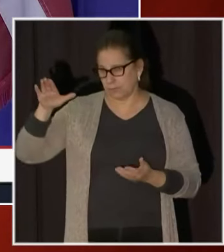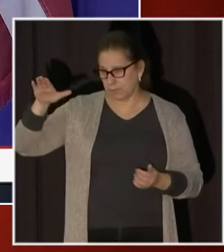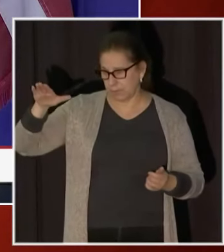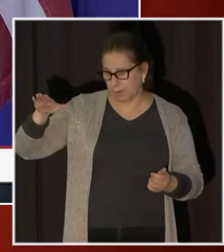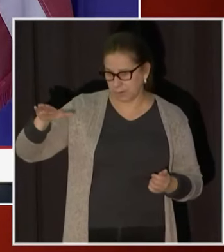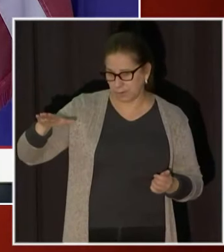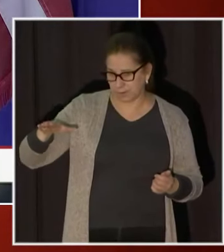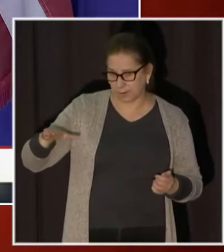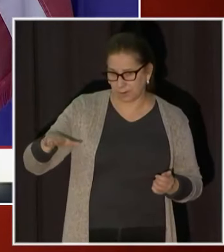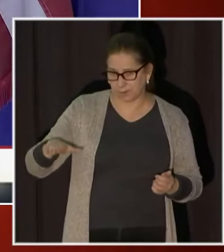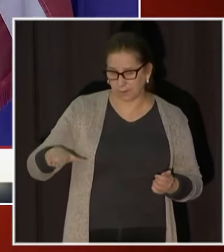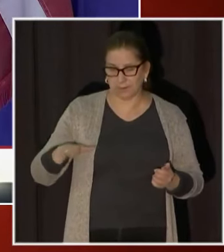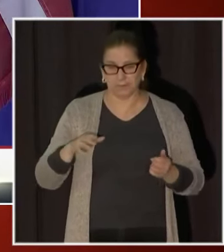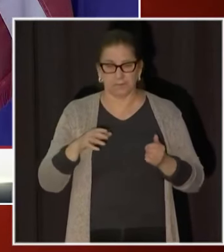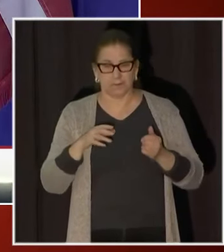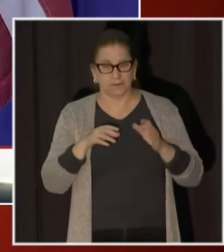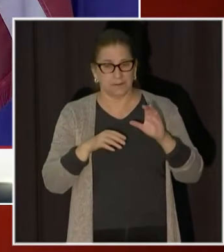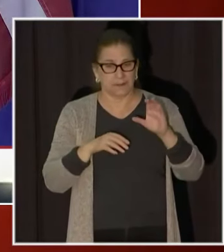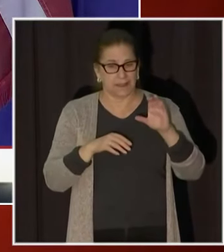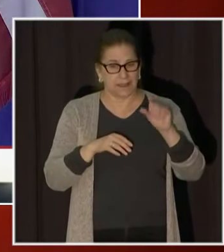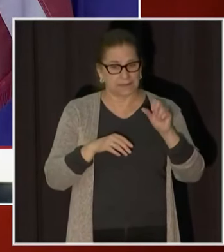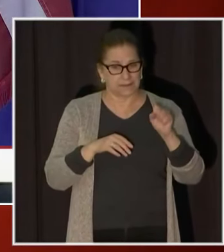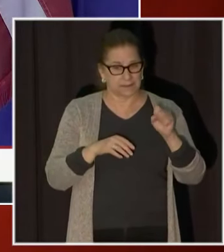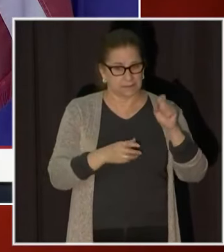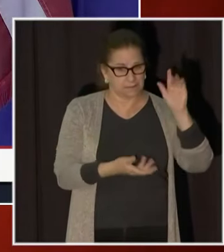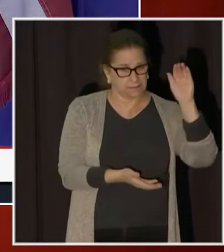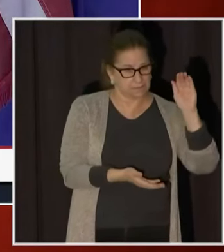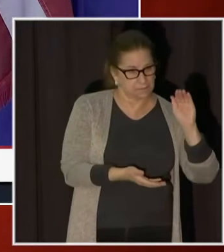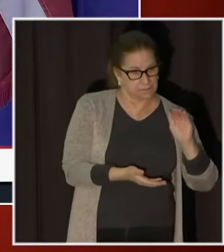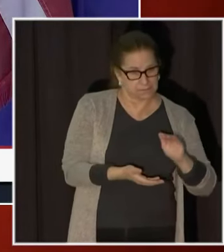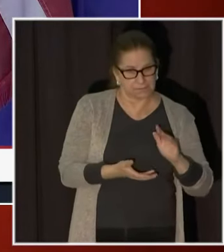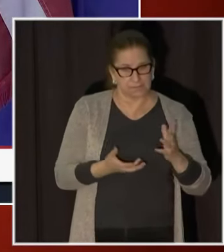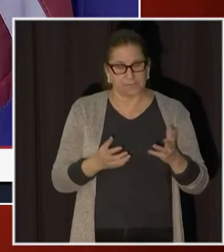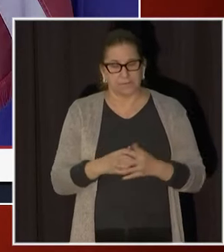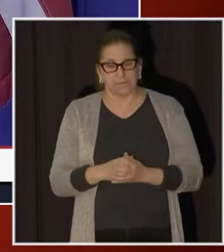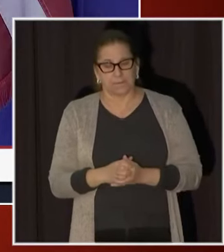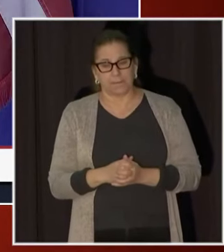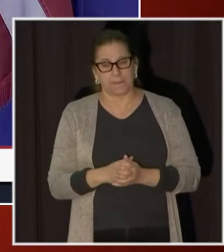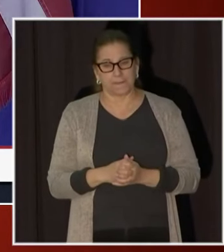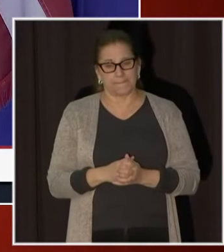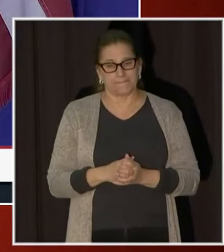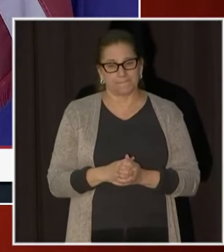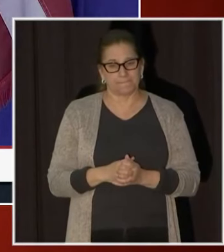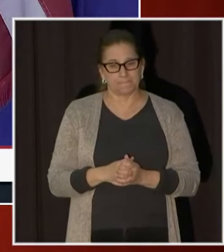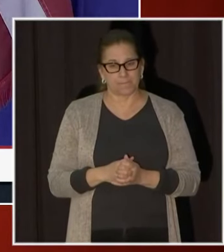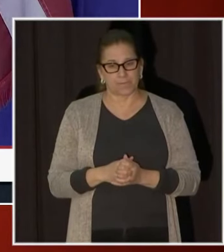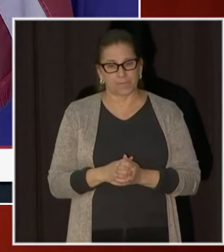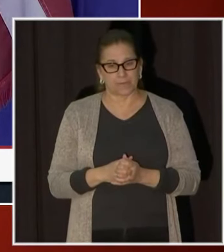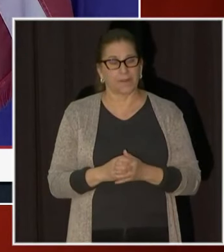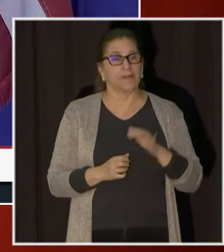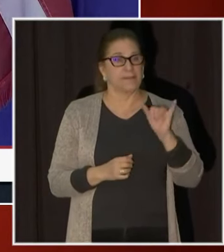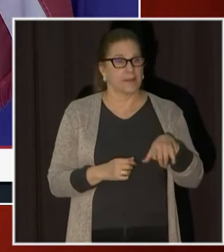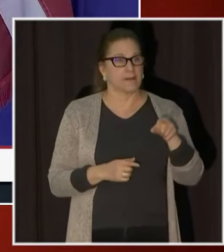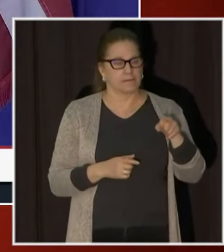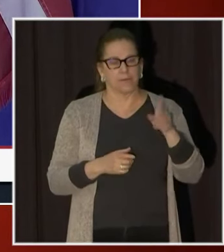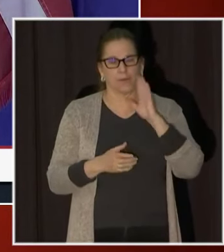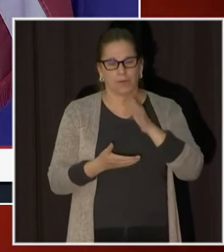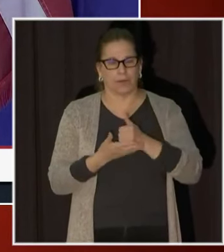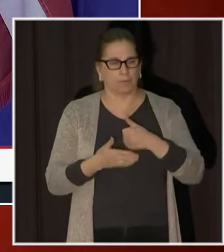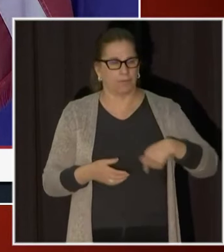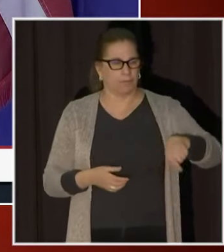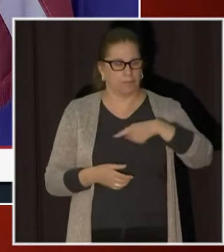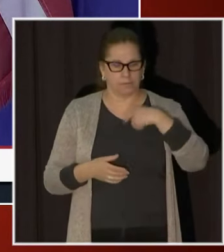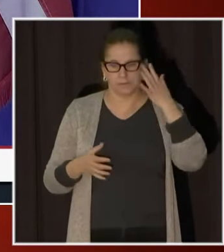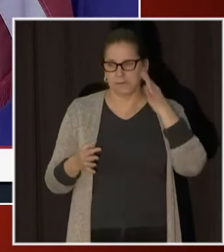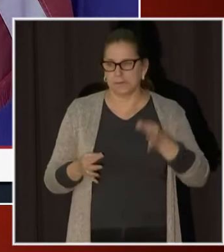ask us or ask you, are we any closer to being able to reopen? A